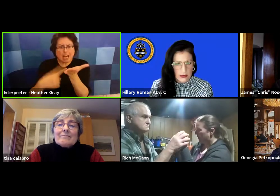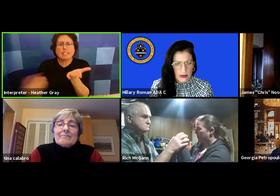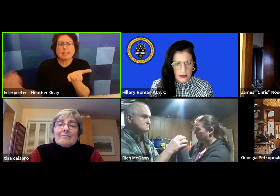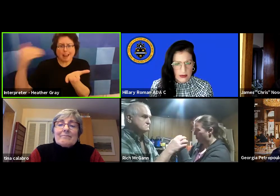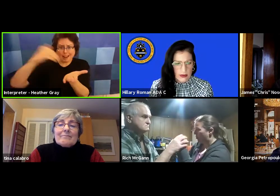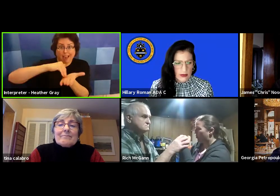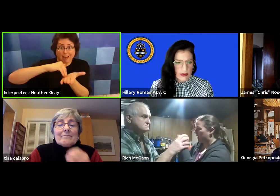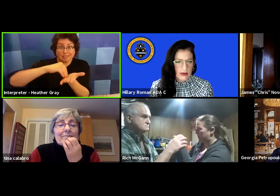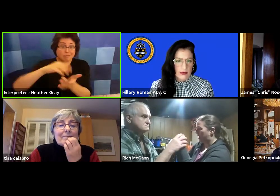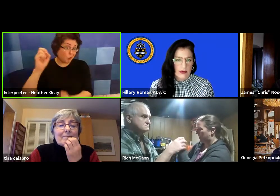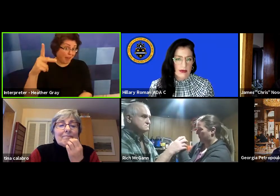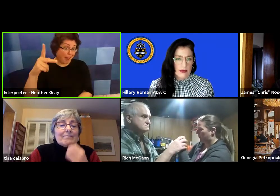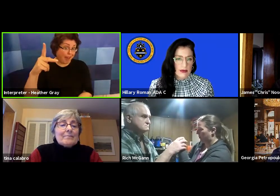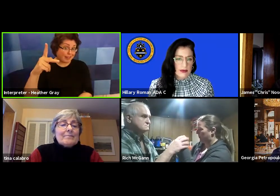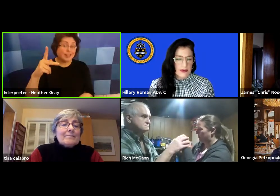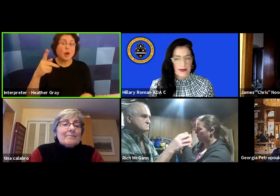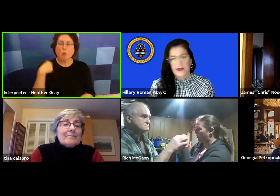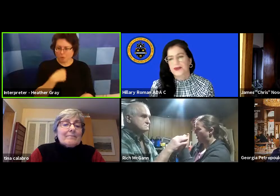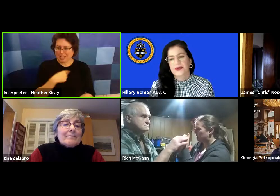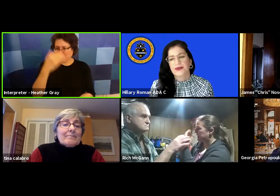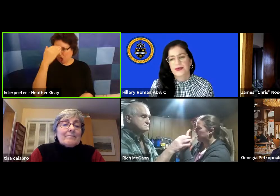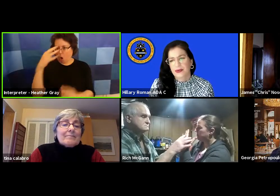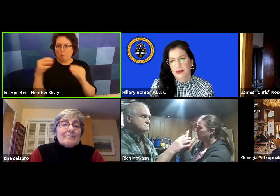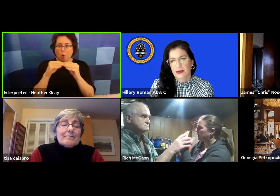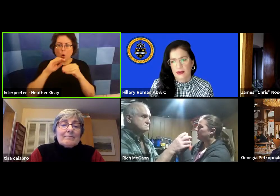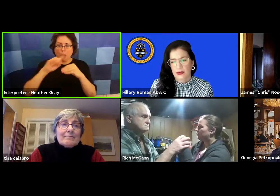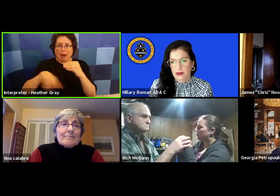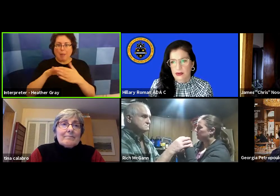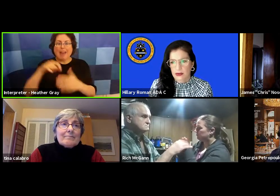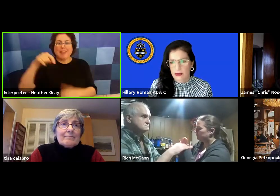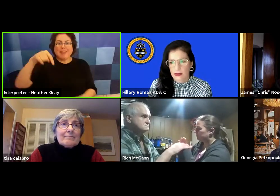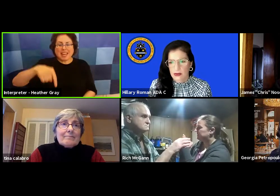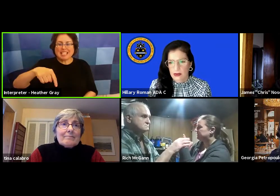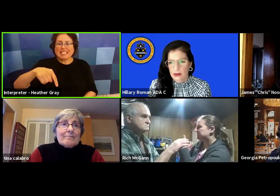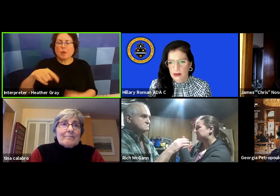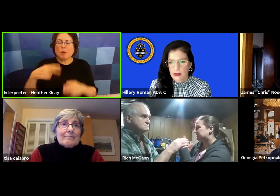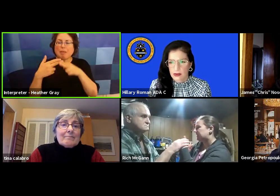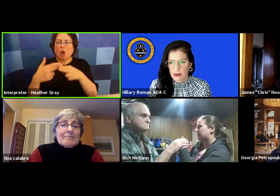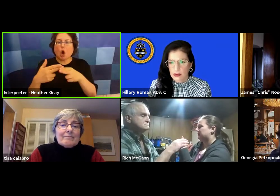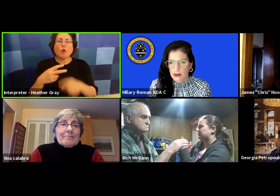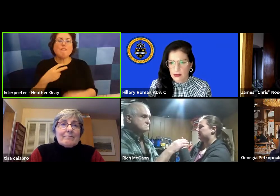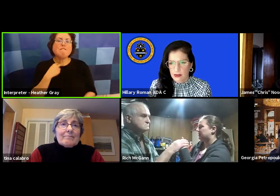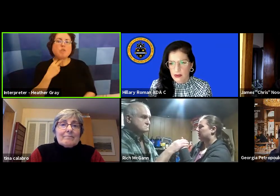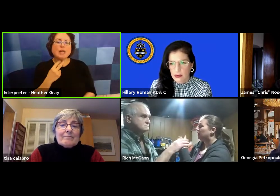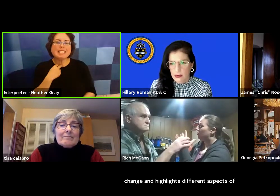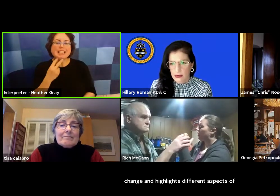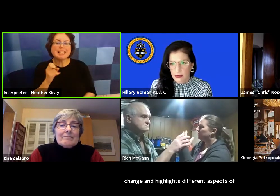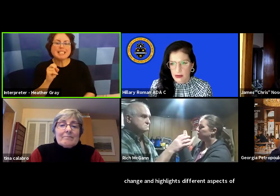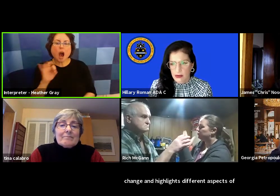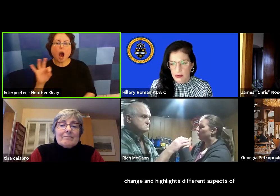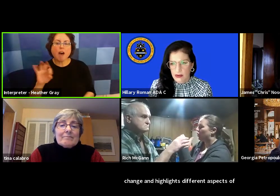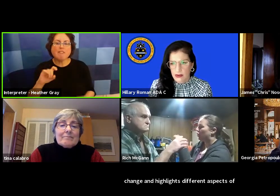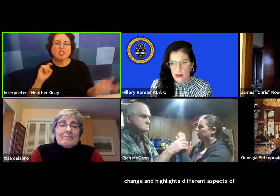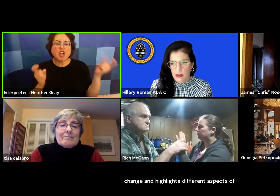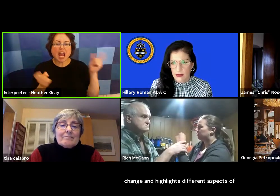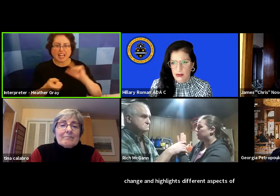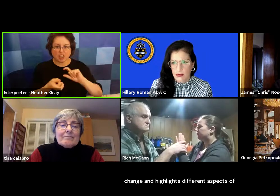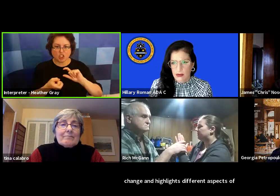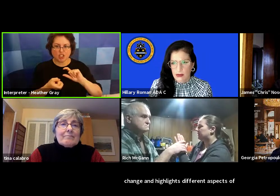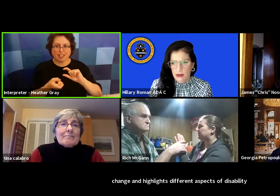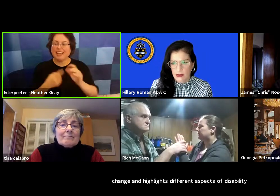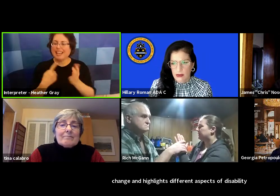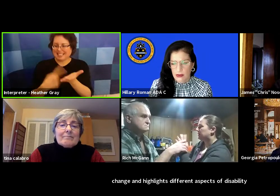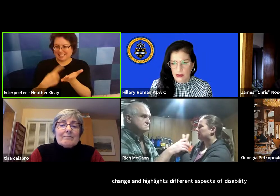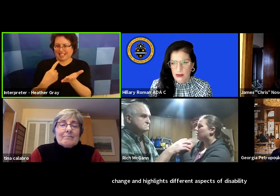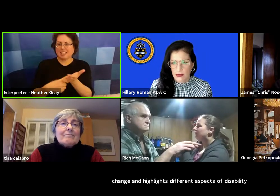employment projects. So this would be a series called Voices of Change. It highlights different aspects of disability history and of course talking